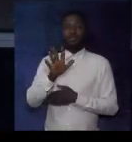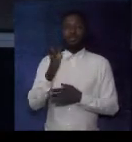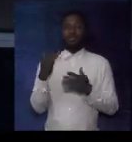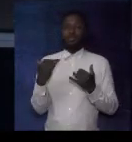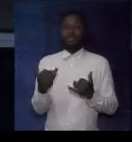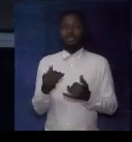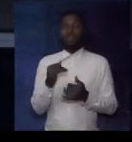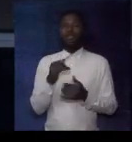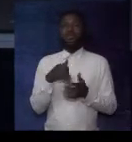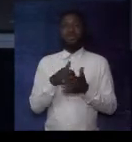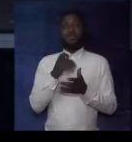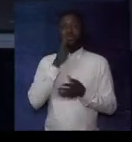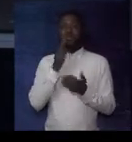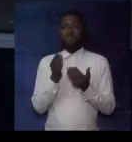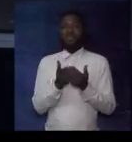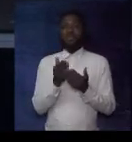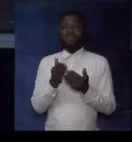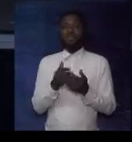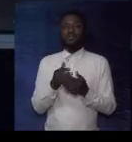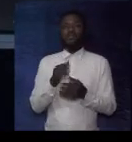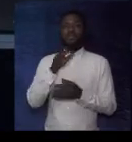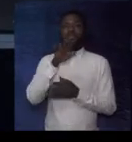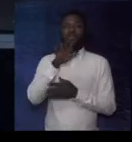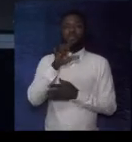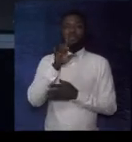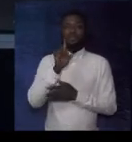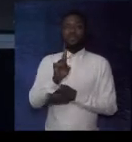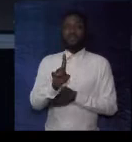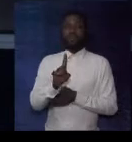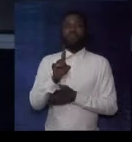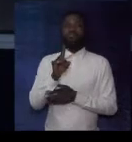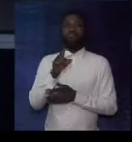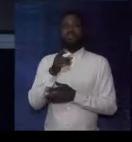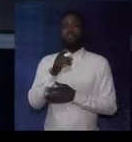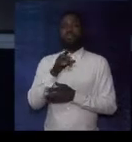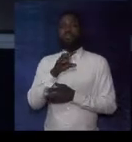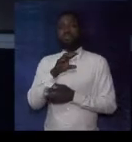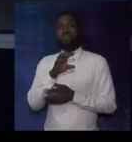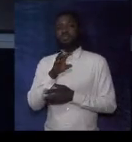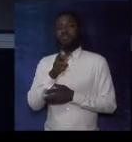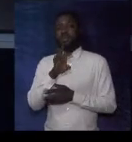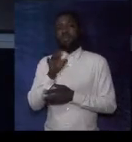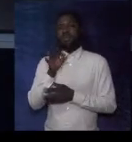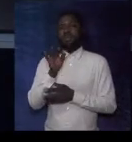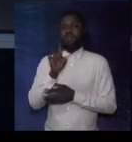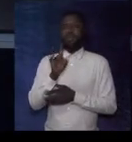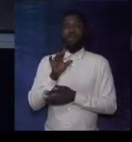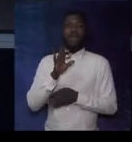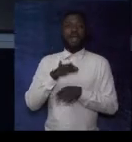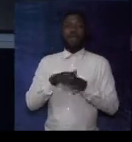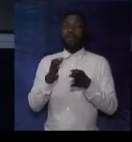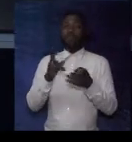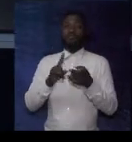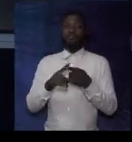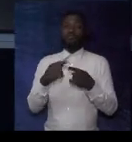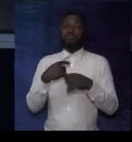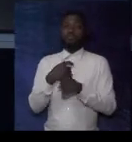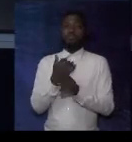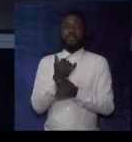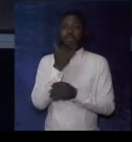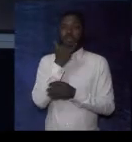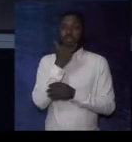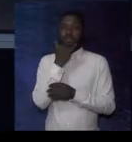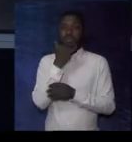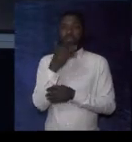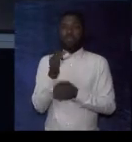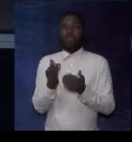51,291,895. Now, is it going to be easy to just write 51, 291? Well, I don't want you to run into